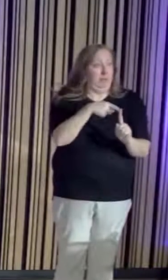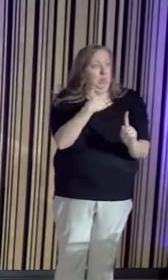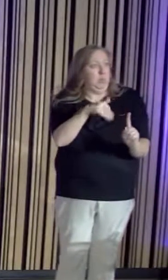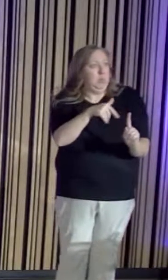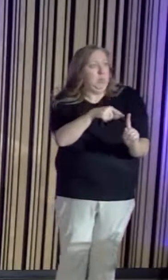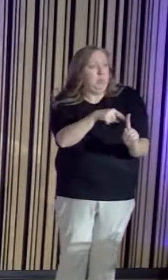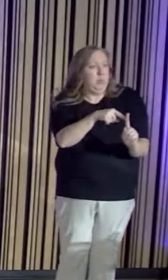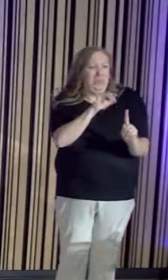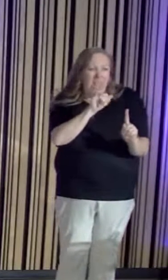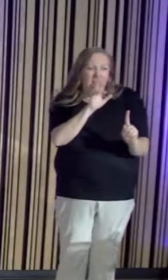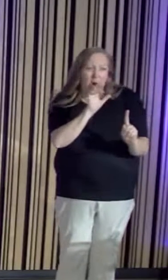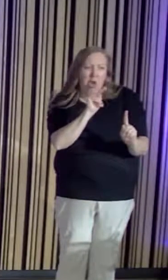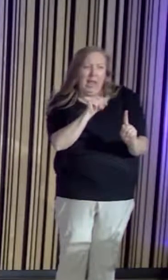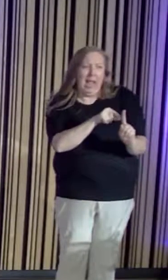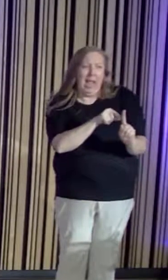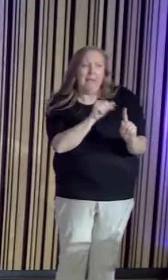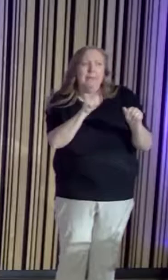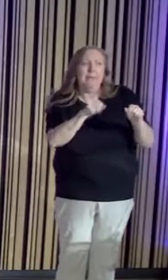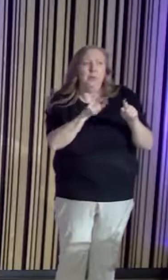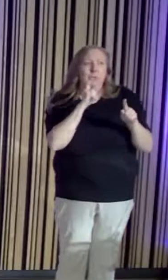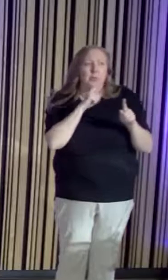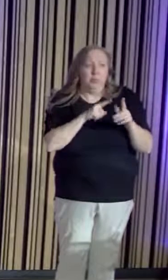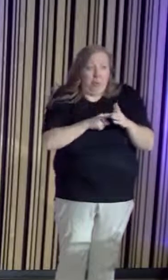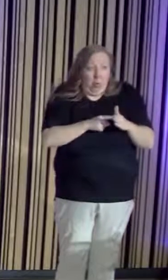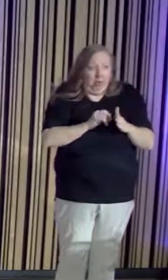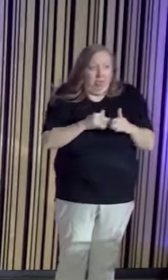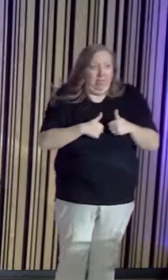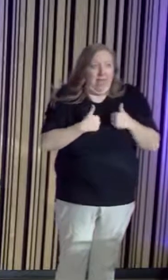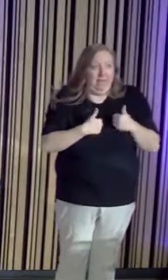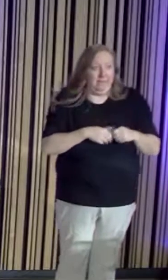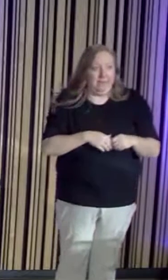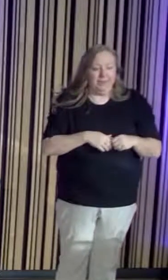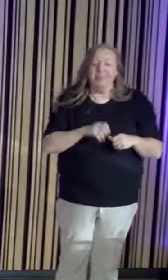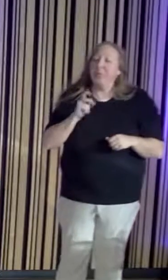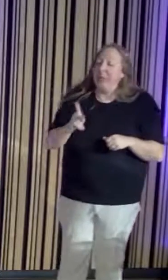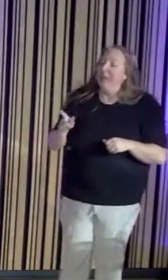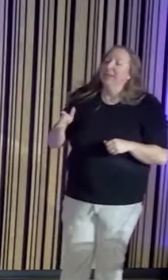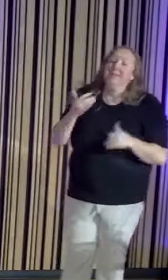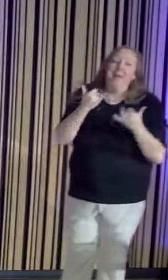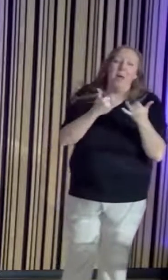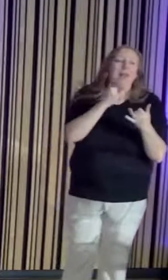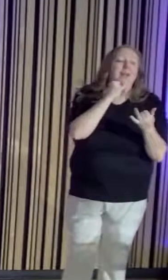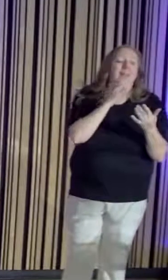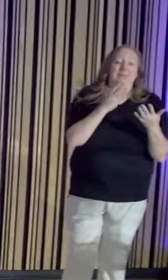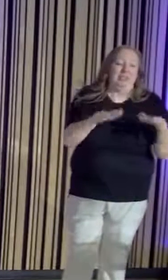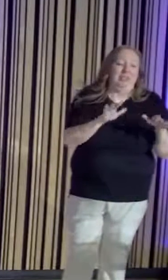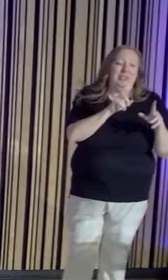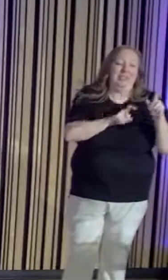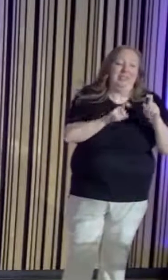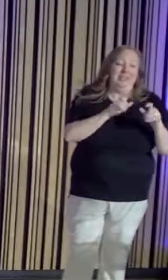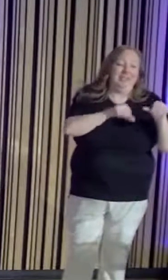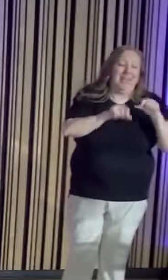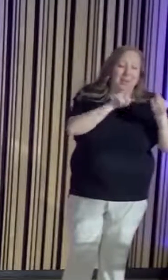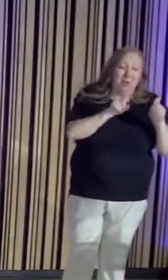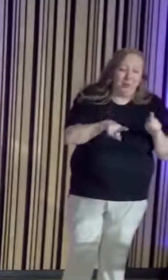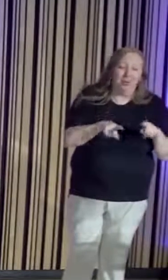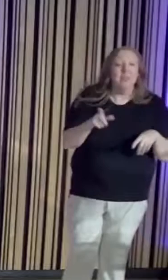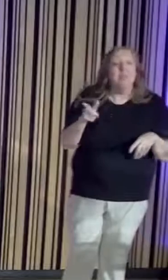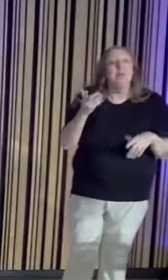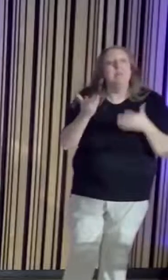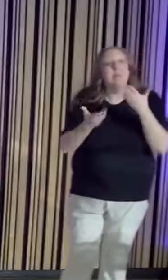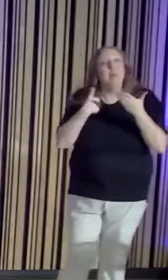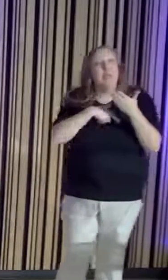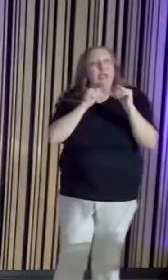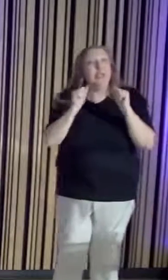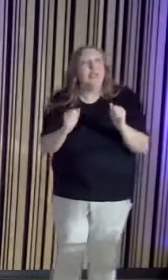engineering side. So, you know, there's a lot of talk about geoengineering on Earth. One is to put more clouds up and make the Earth more reflective,